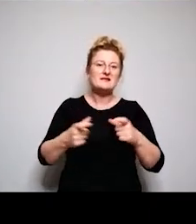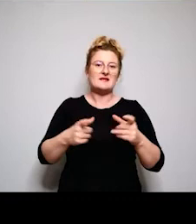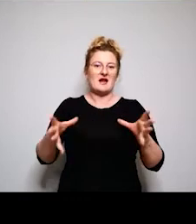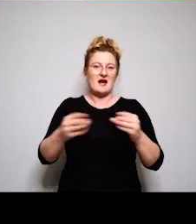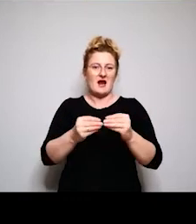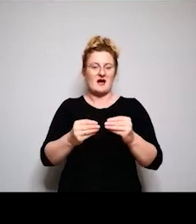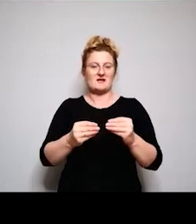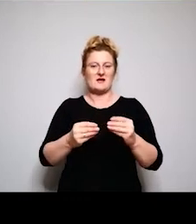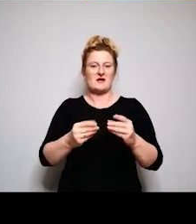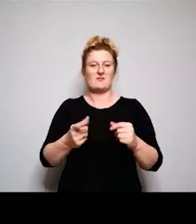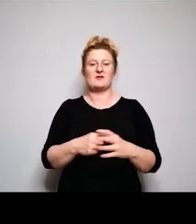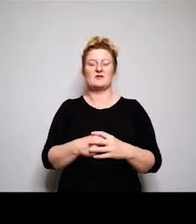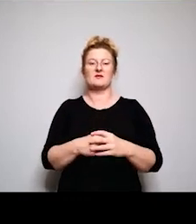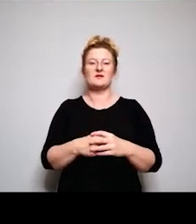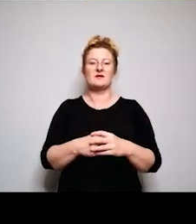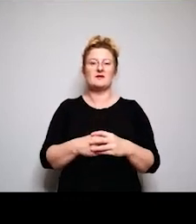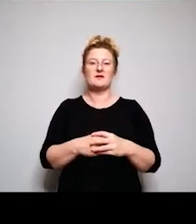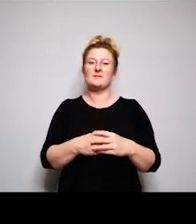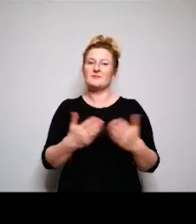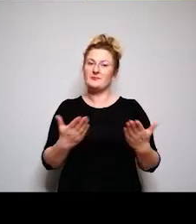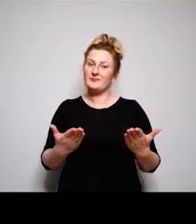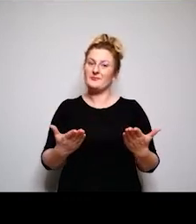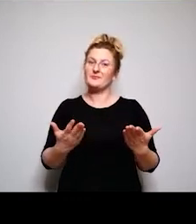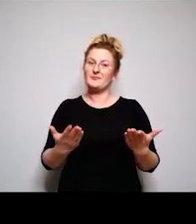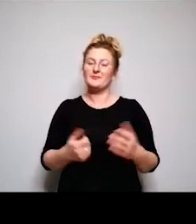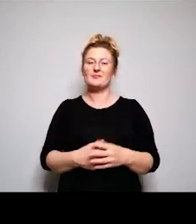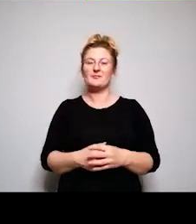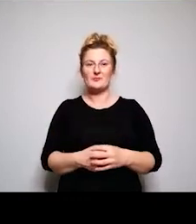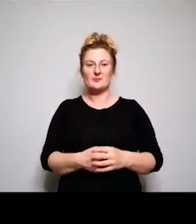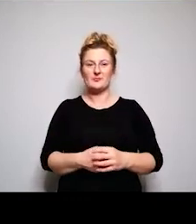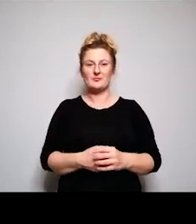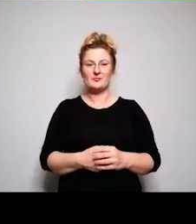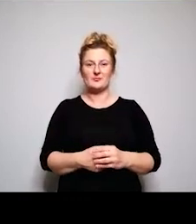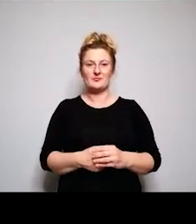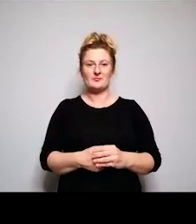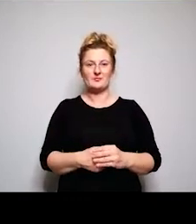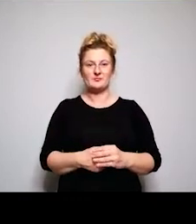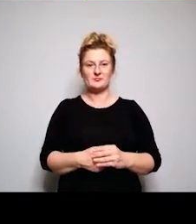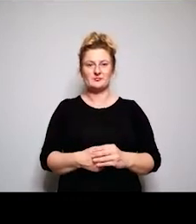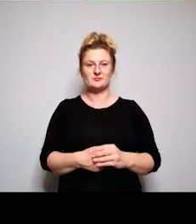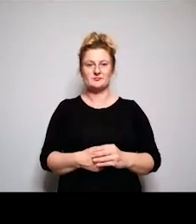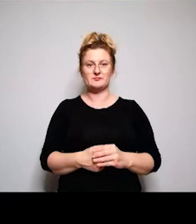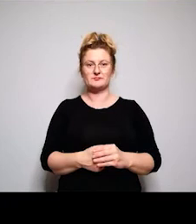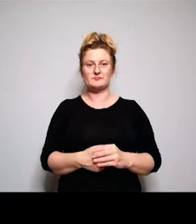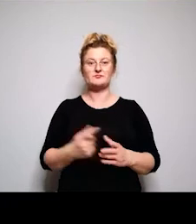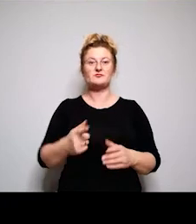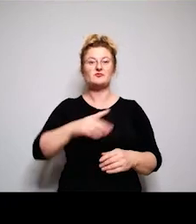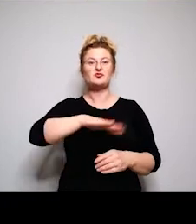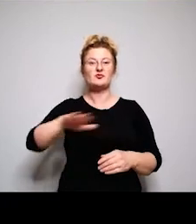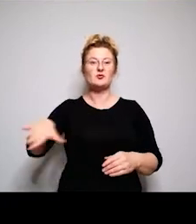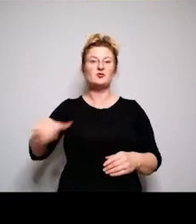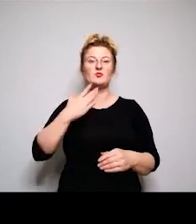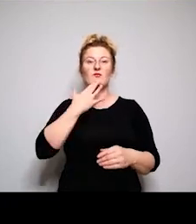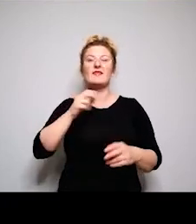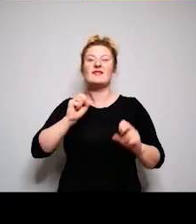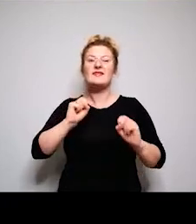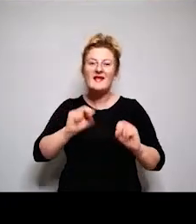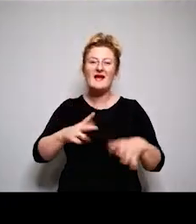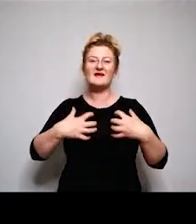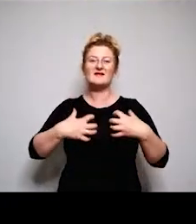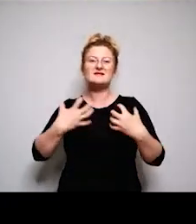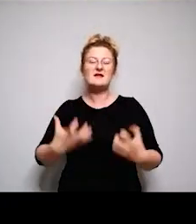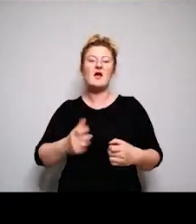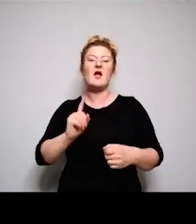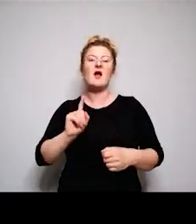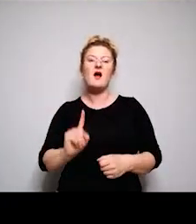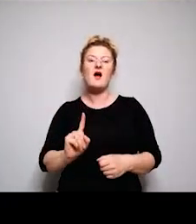never, ever help me with homework, or no, my father would never sit with me and cook or help me with